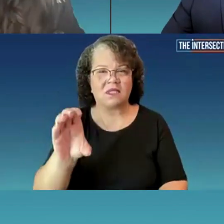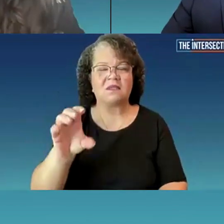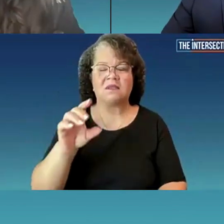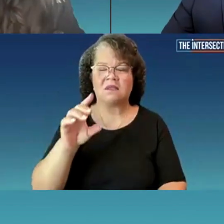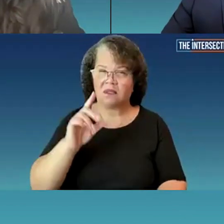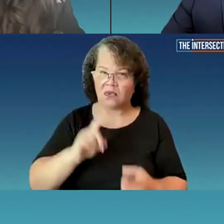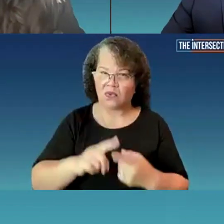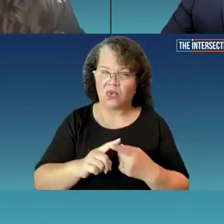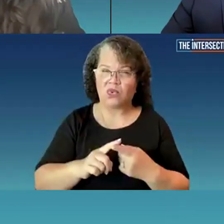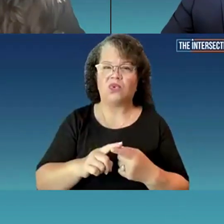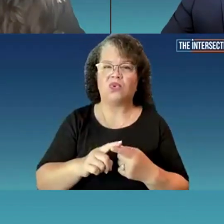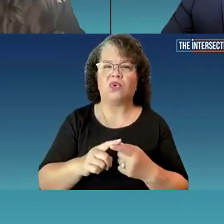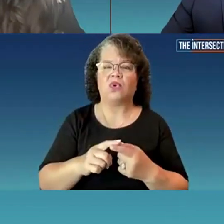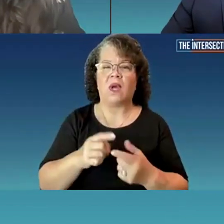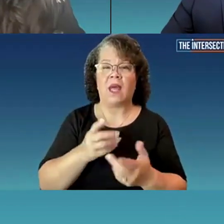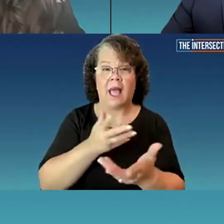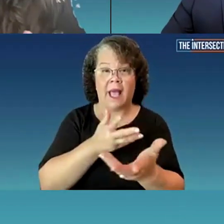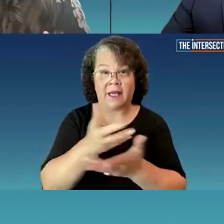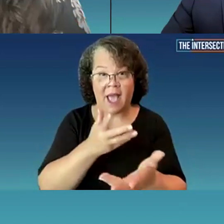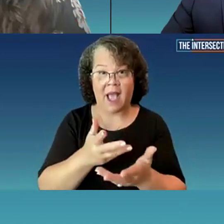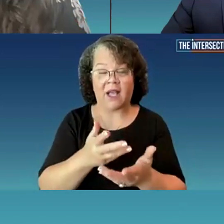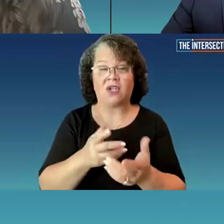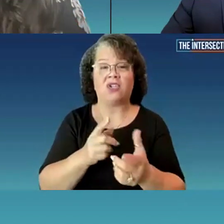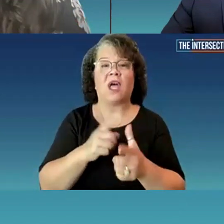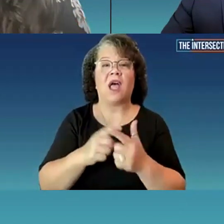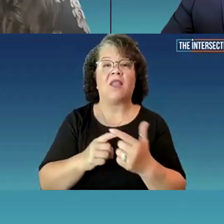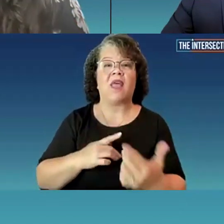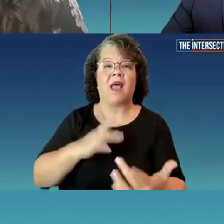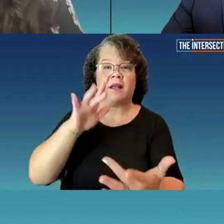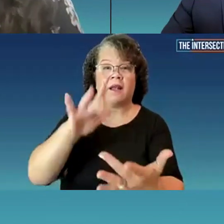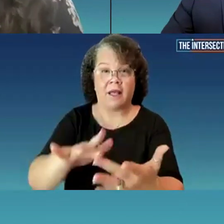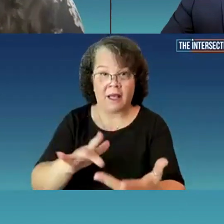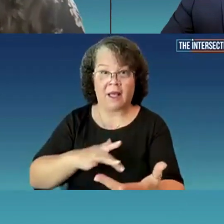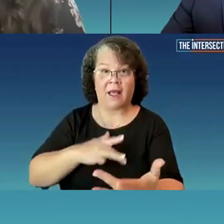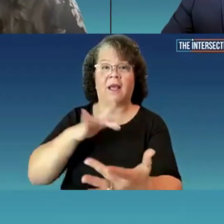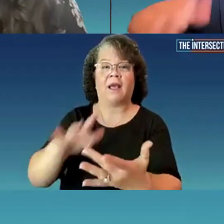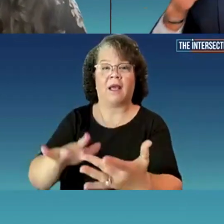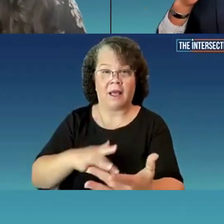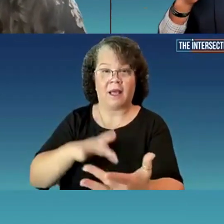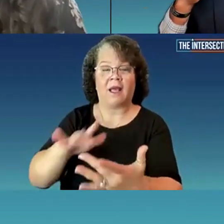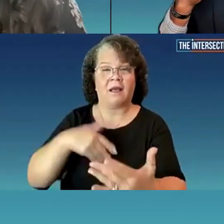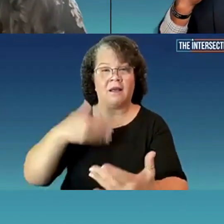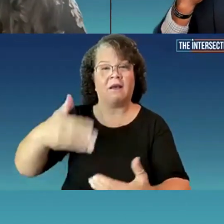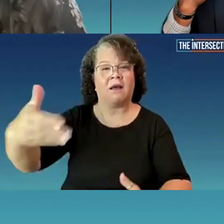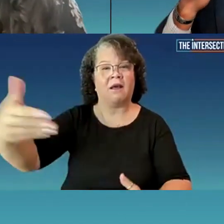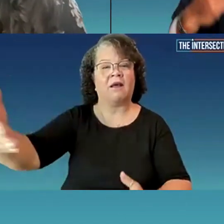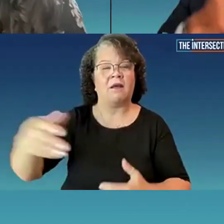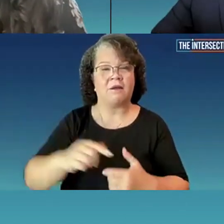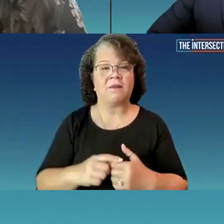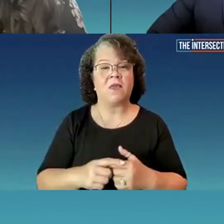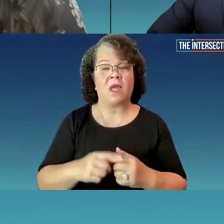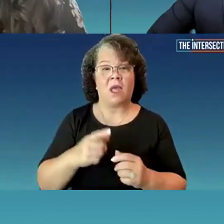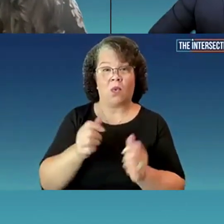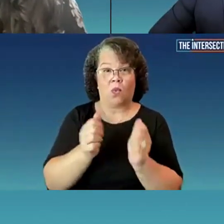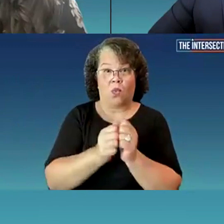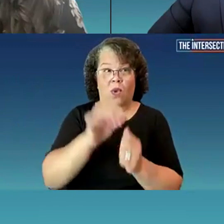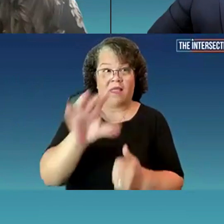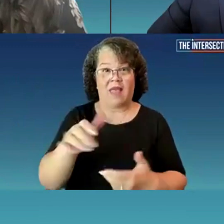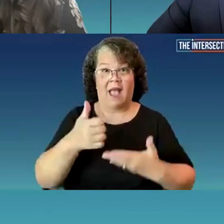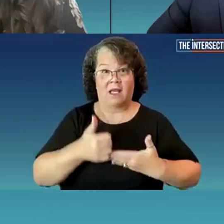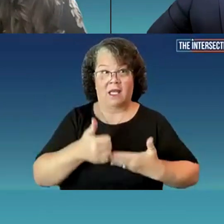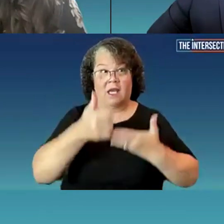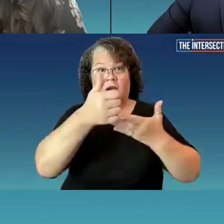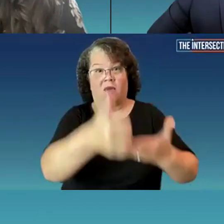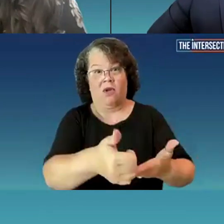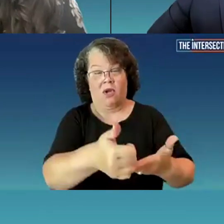and re-engage the patients. So with that intervention, we went from a